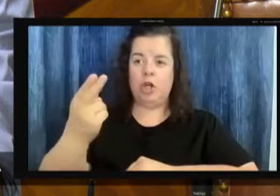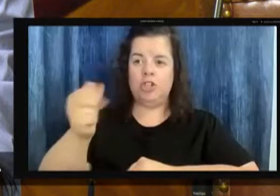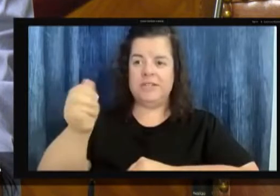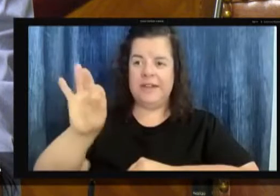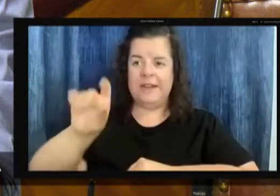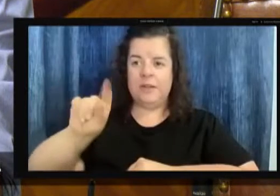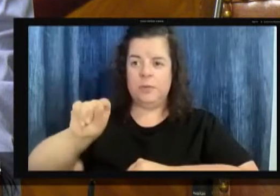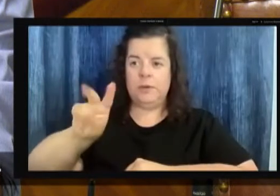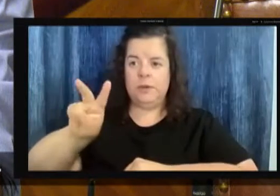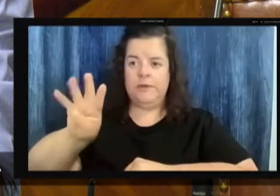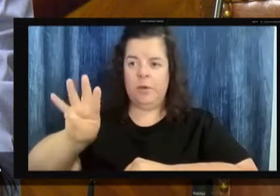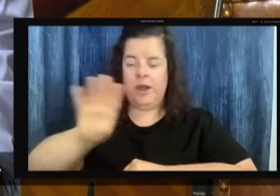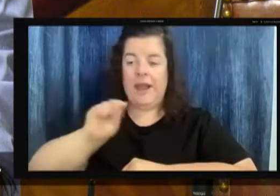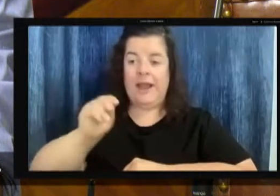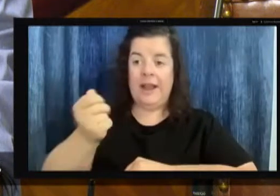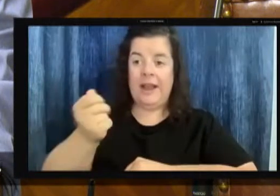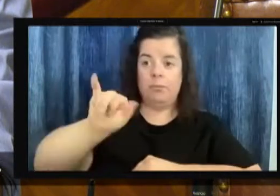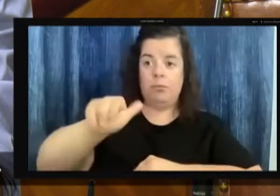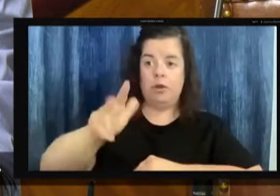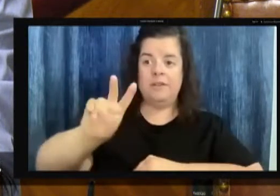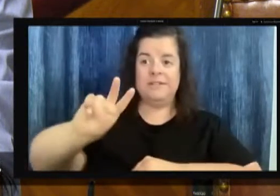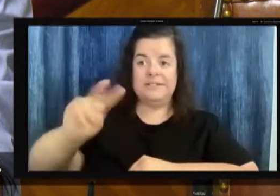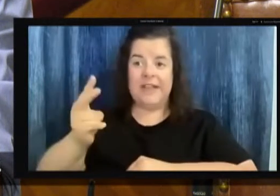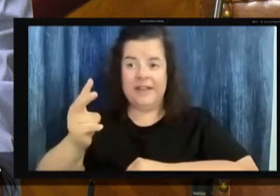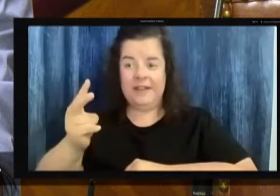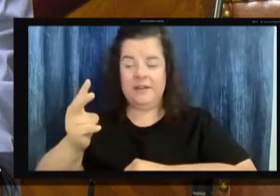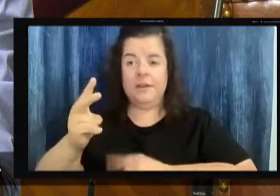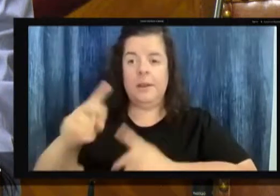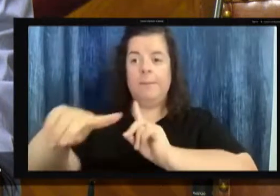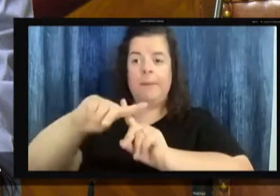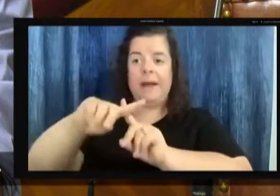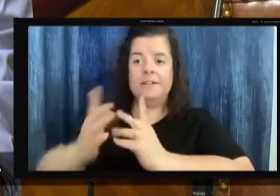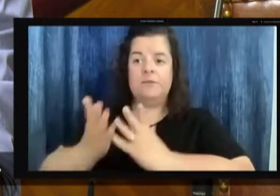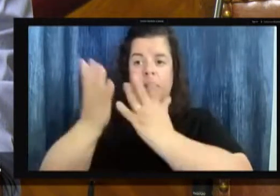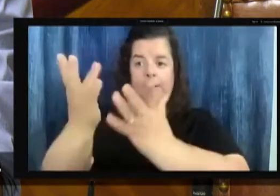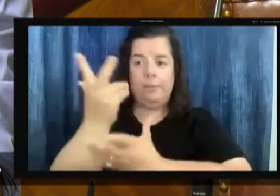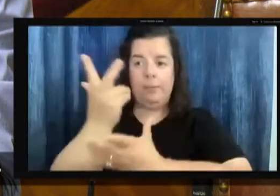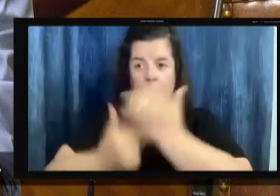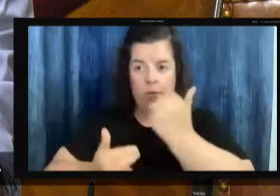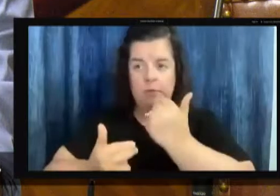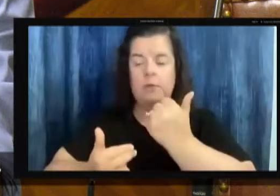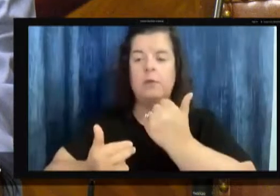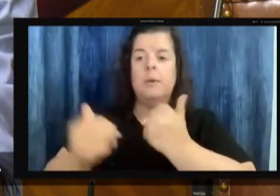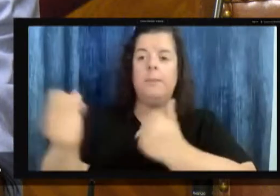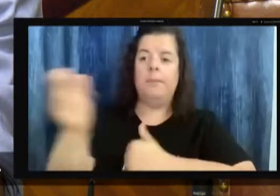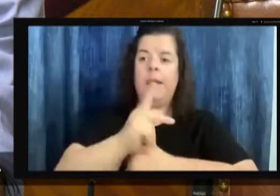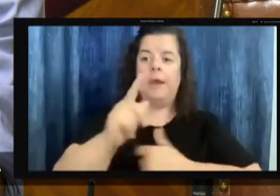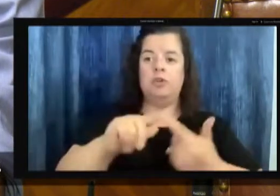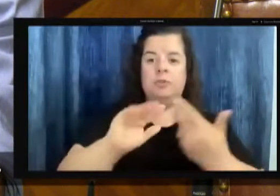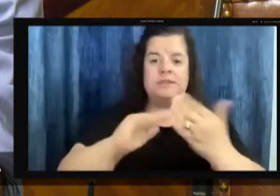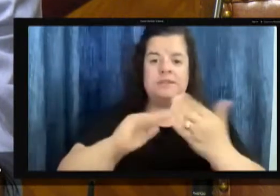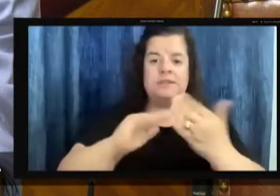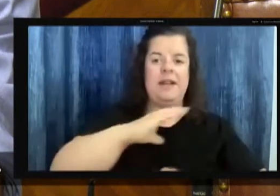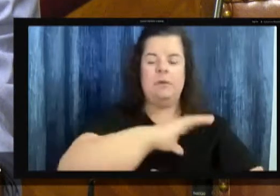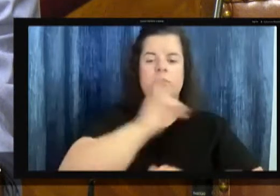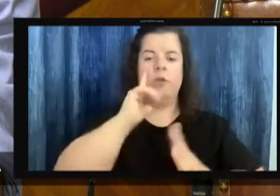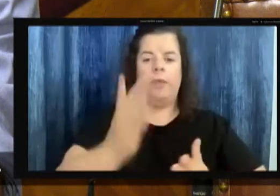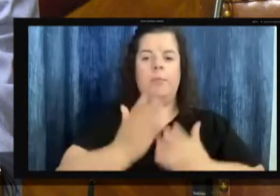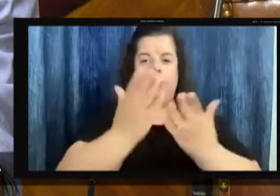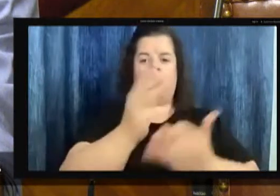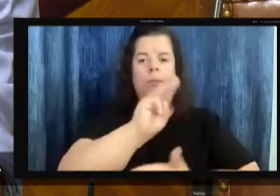2024 and April 2nd, 2024, made a positive recommendation back to City Council on the proposed zoning map amendment.